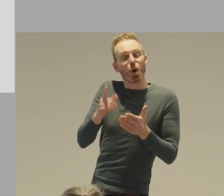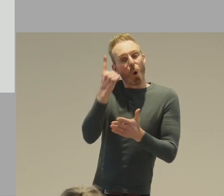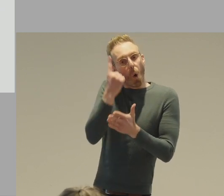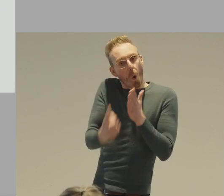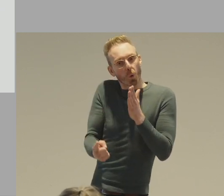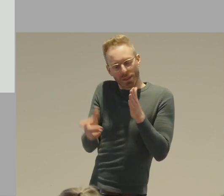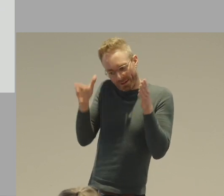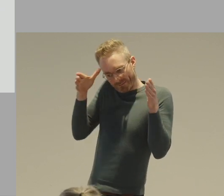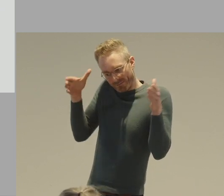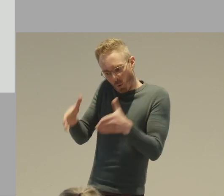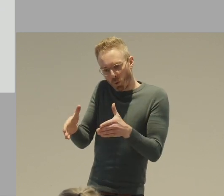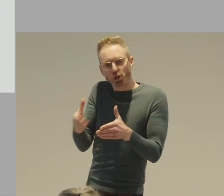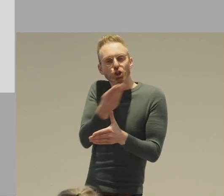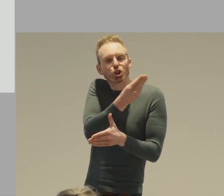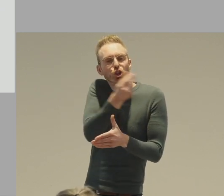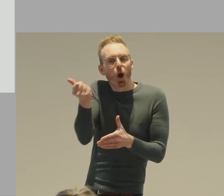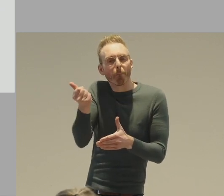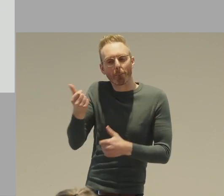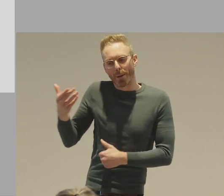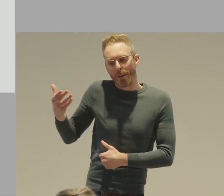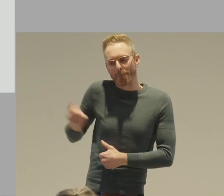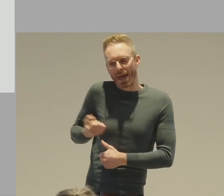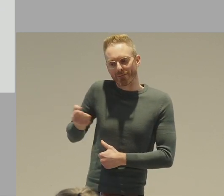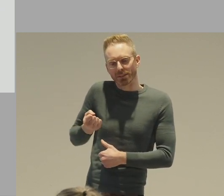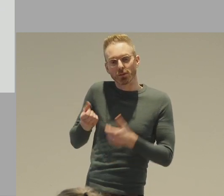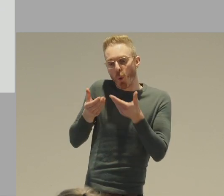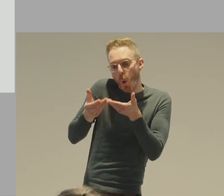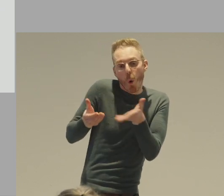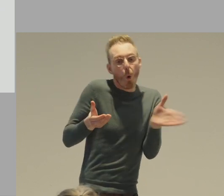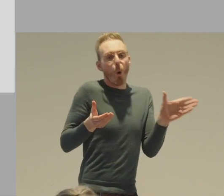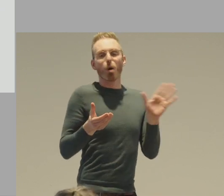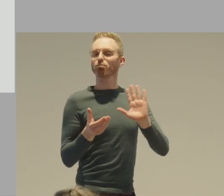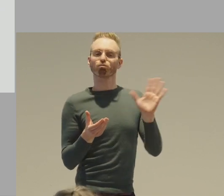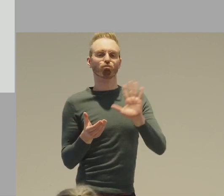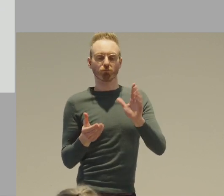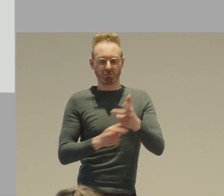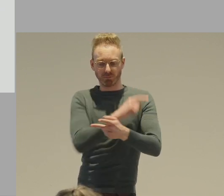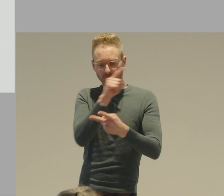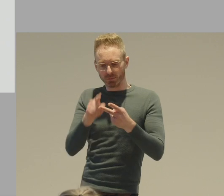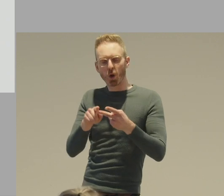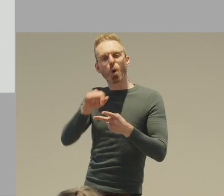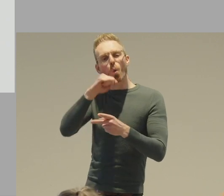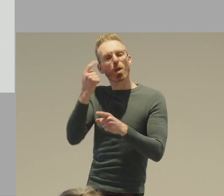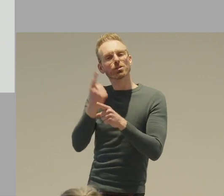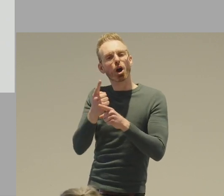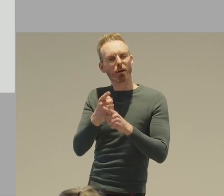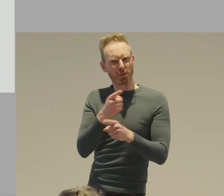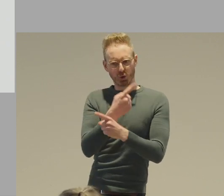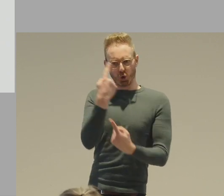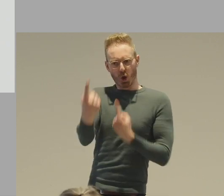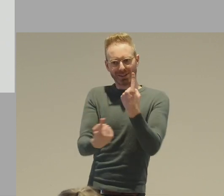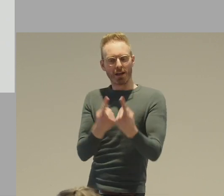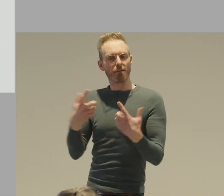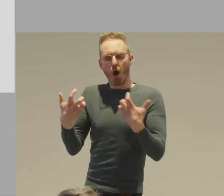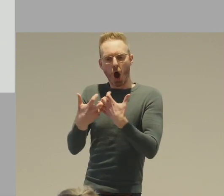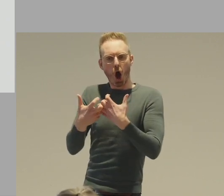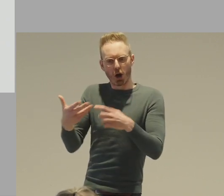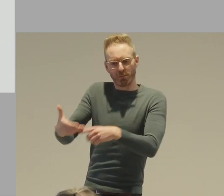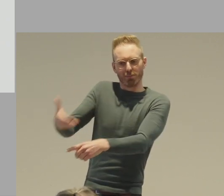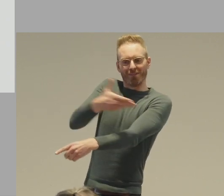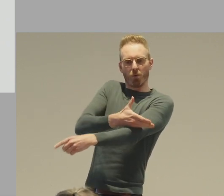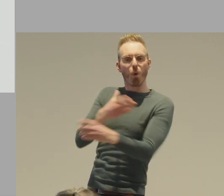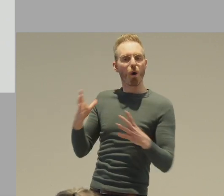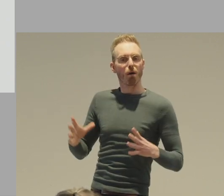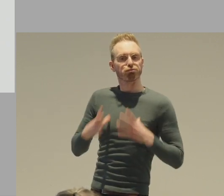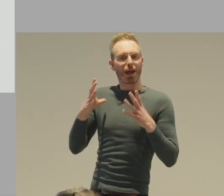all types of payment. There'll be specific context. I'm going to talk about some of the prep that you might want to do if you are an organization